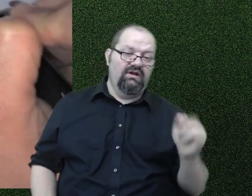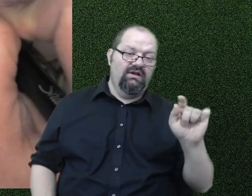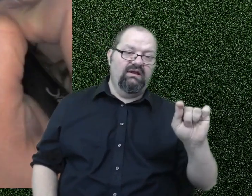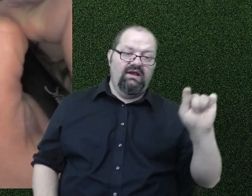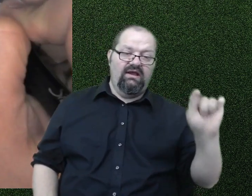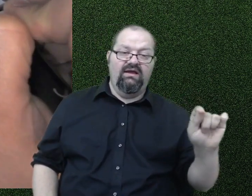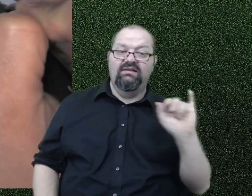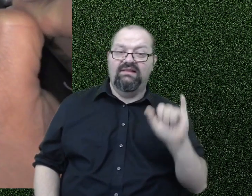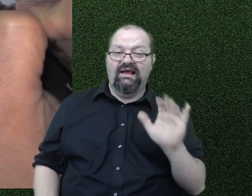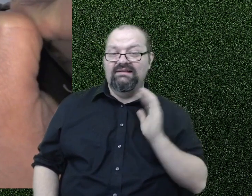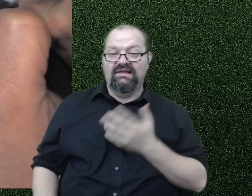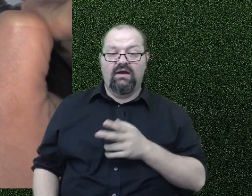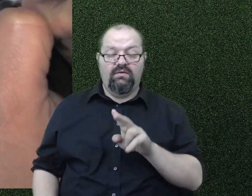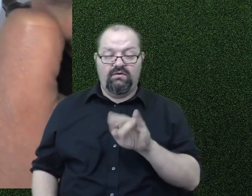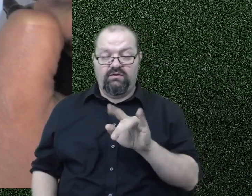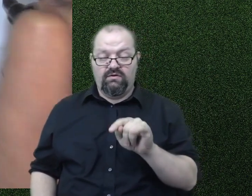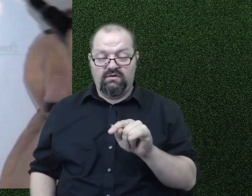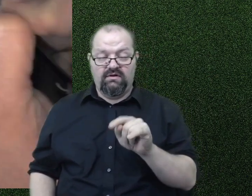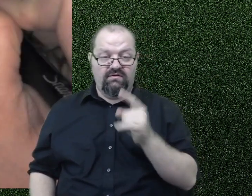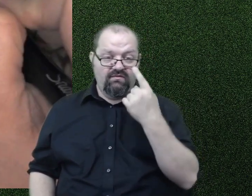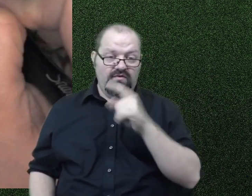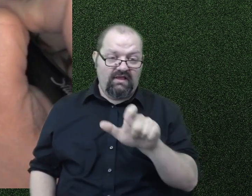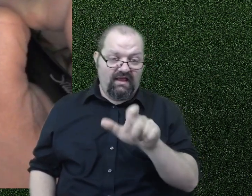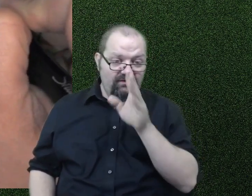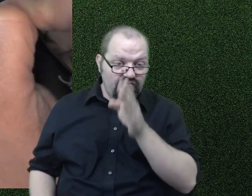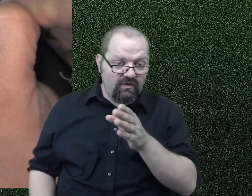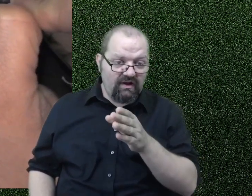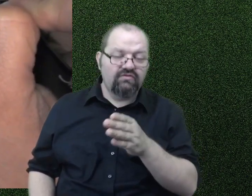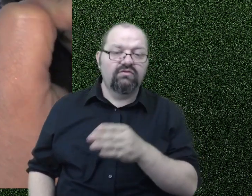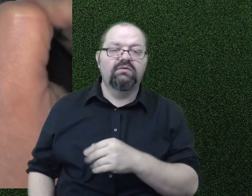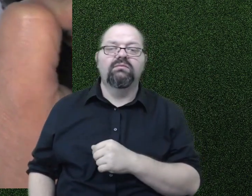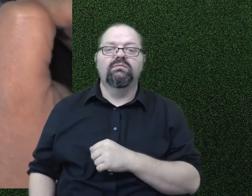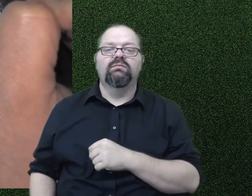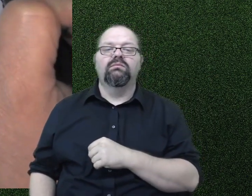That's our unit vector in the x direction.